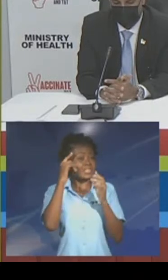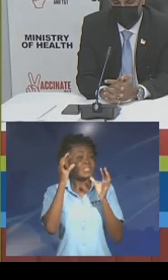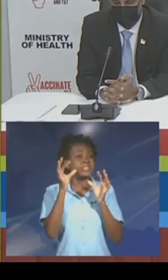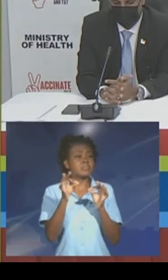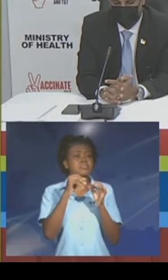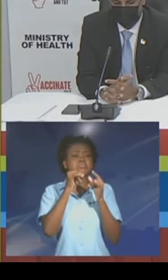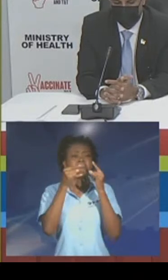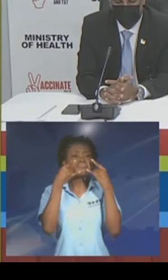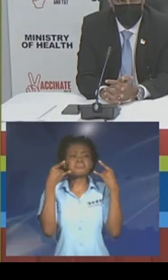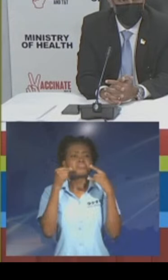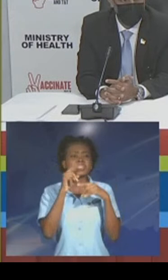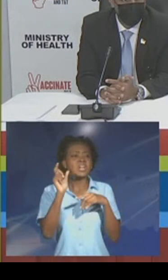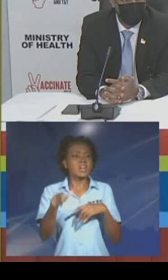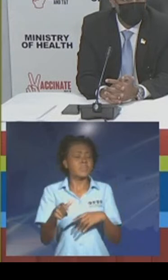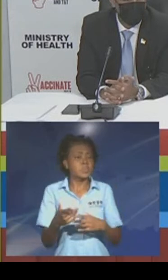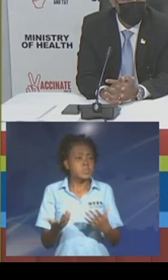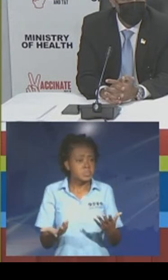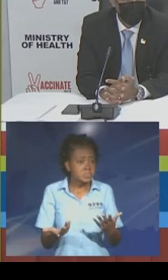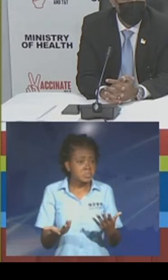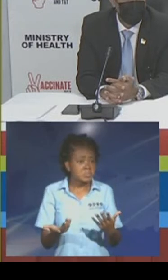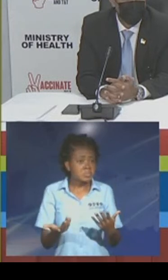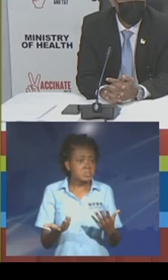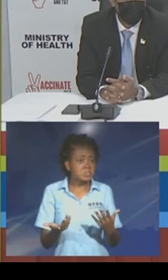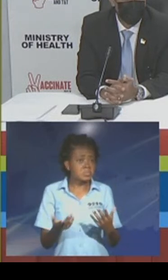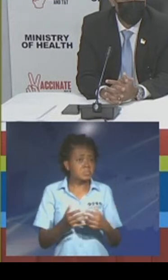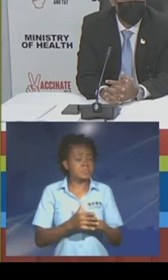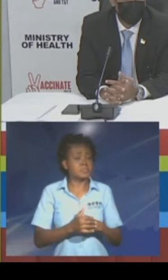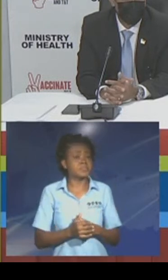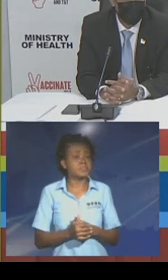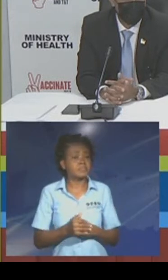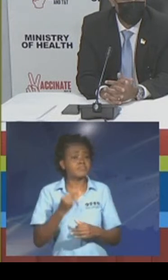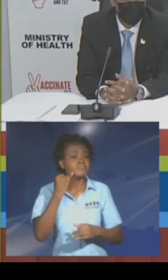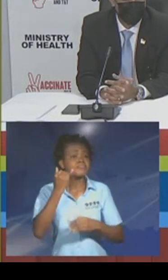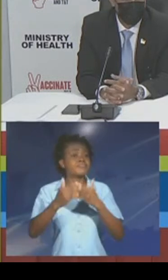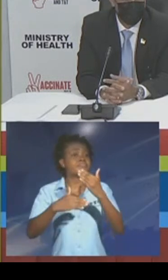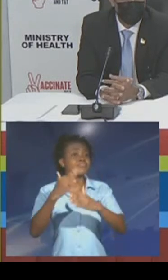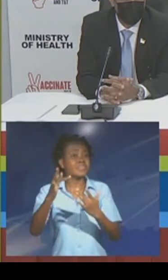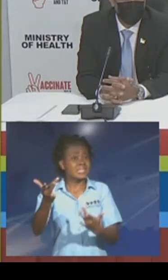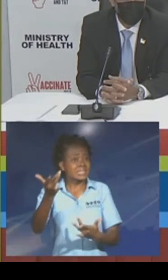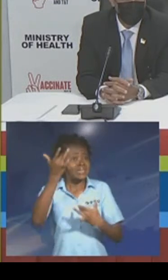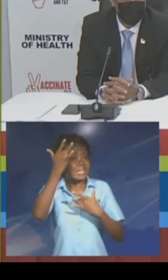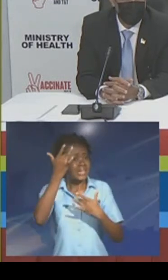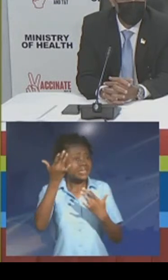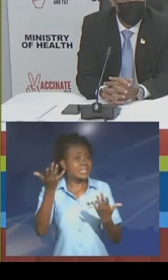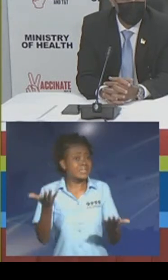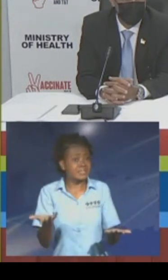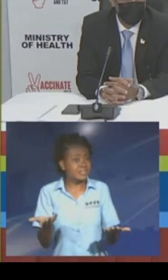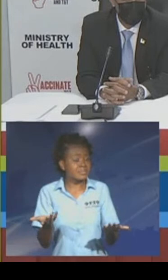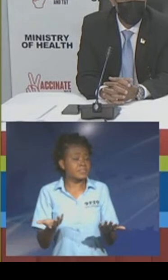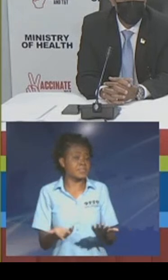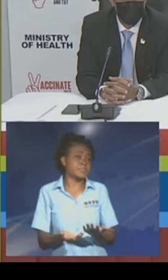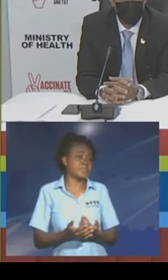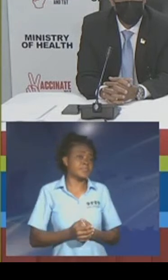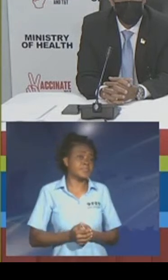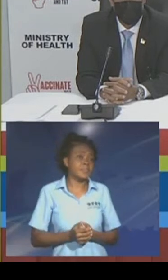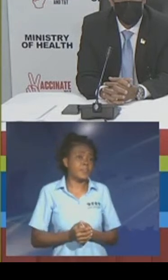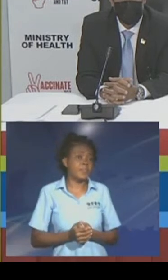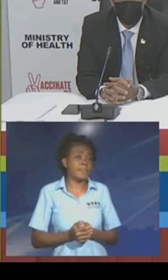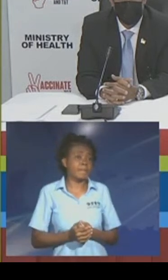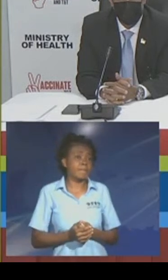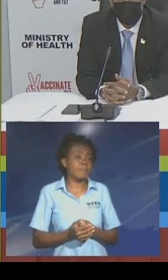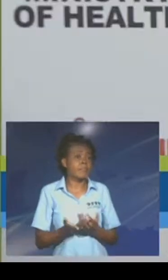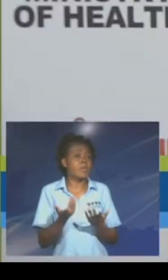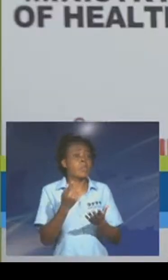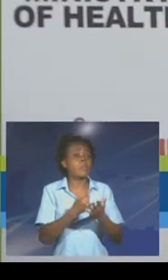anybody have the authority to enforce it, to say that you have to put it back on? I just want that level of clarity. Thanks. So the only way that could